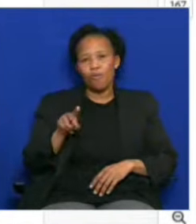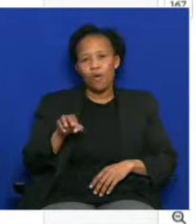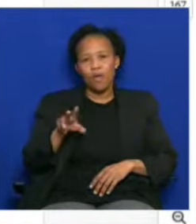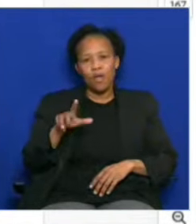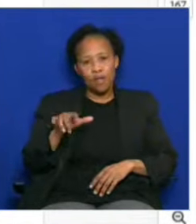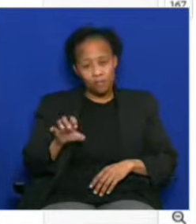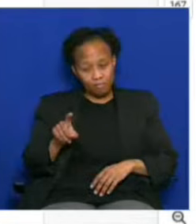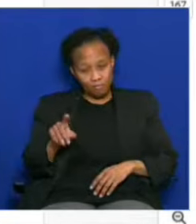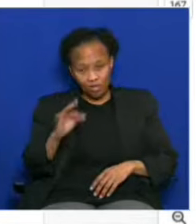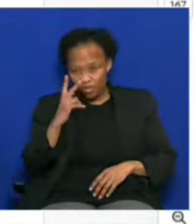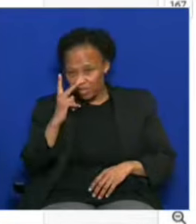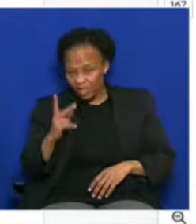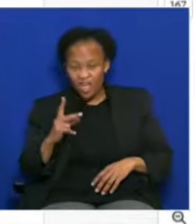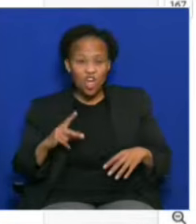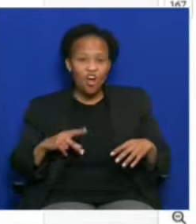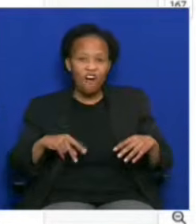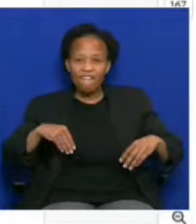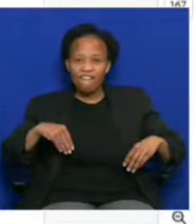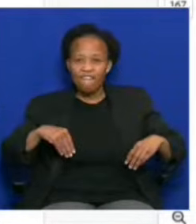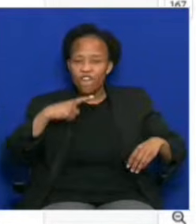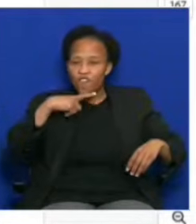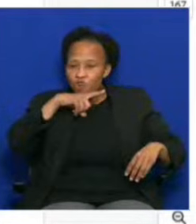and corruption comes from?